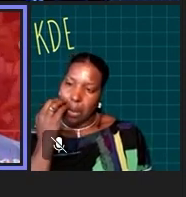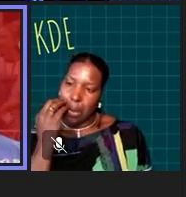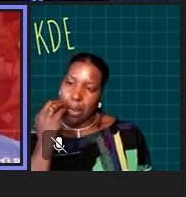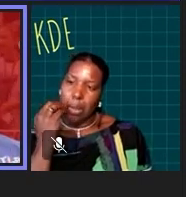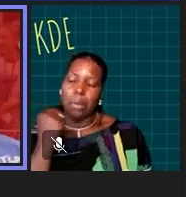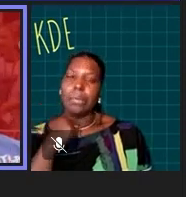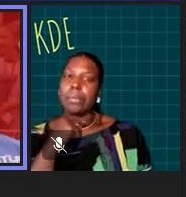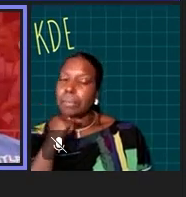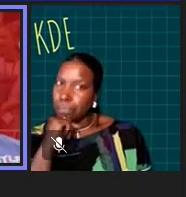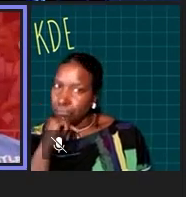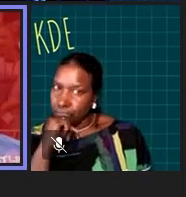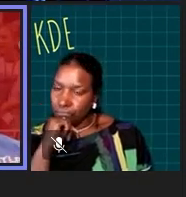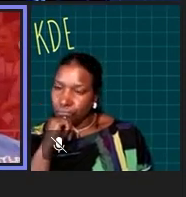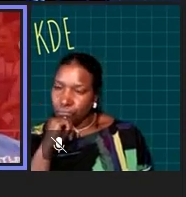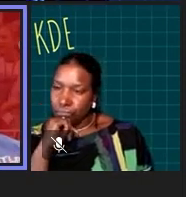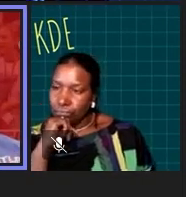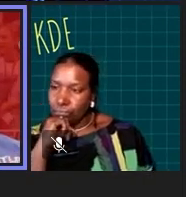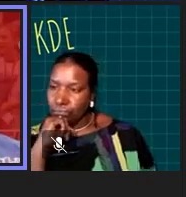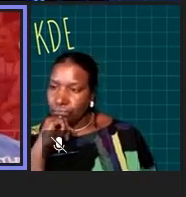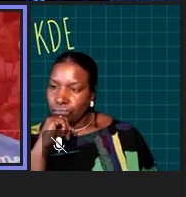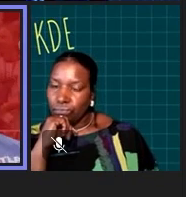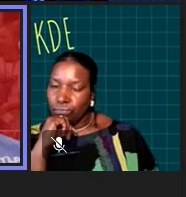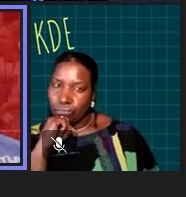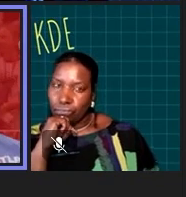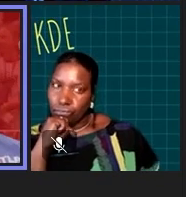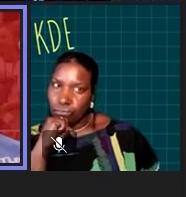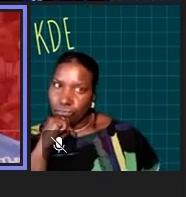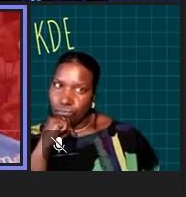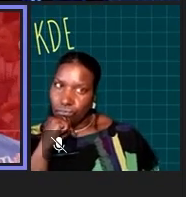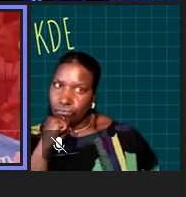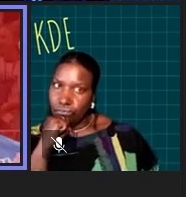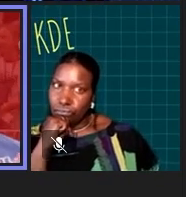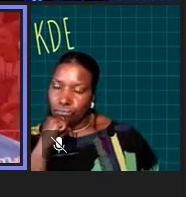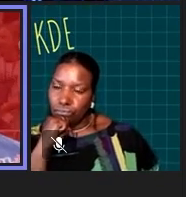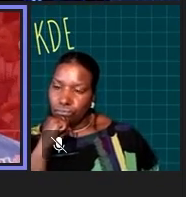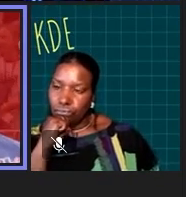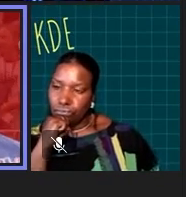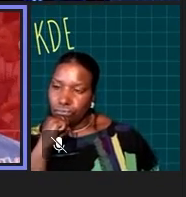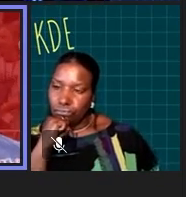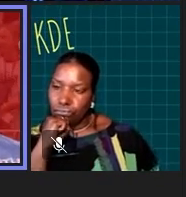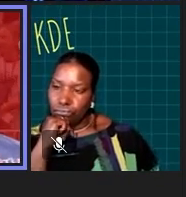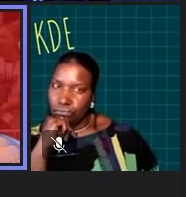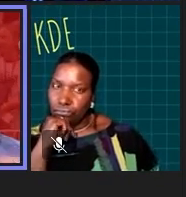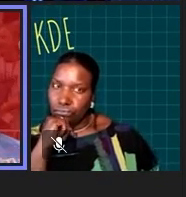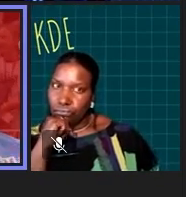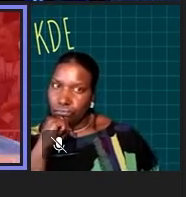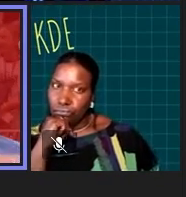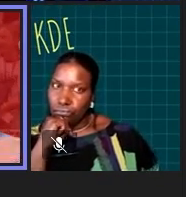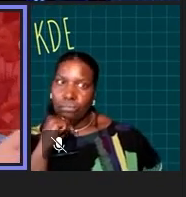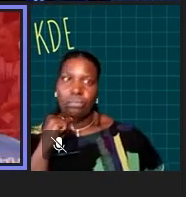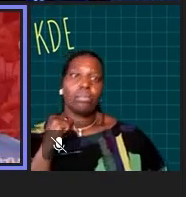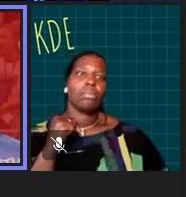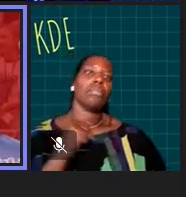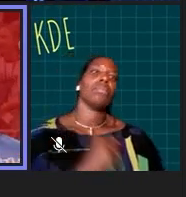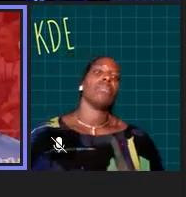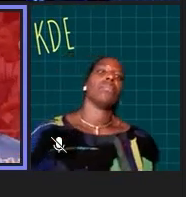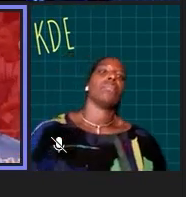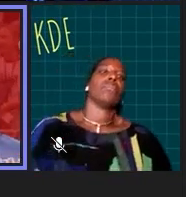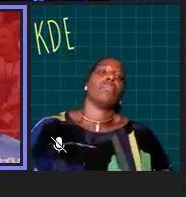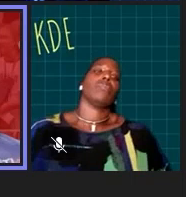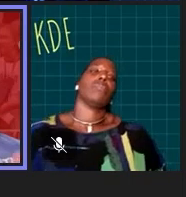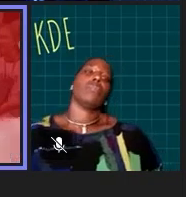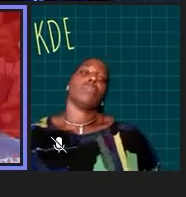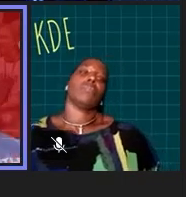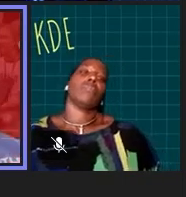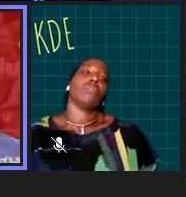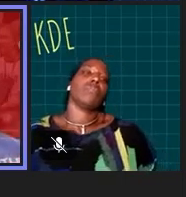time. And so, using my example, I'm giving you actual numbers from a district. They wanted a 5-year contract